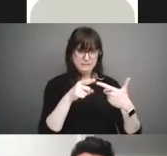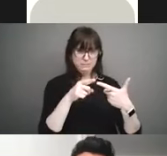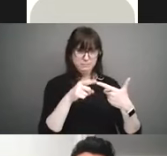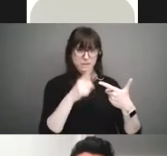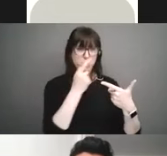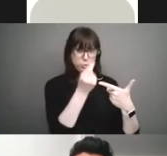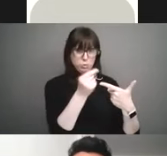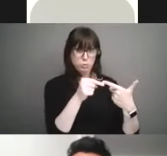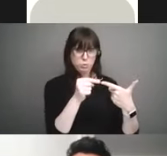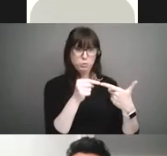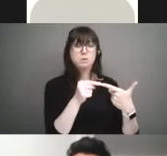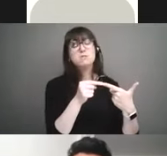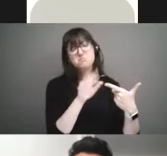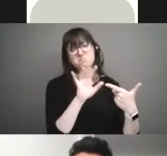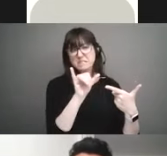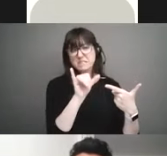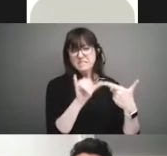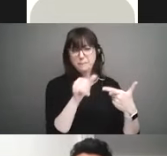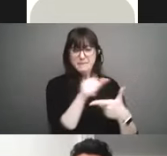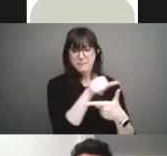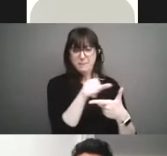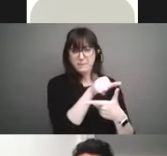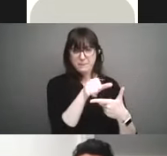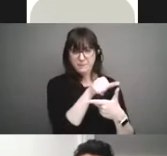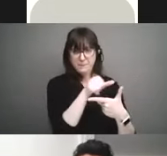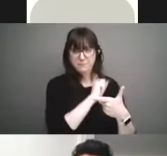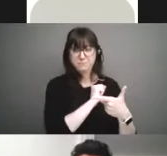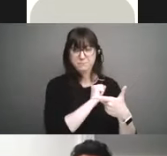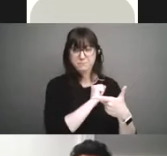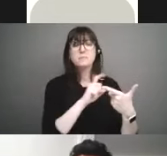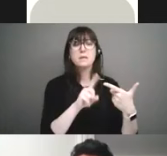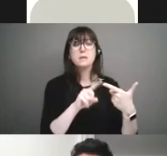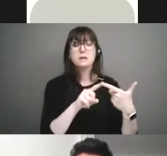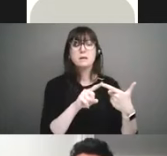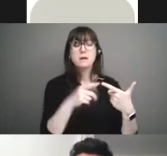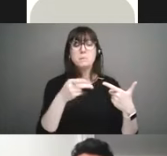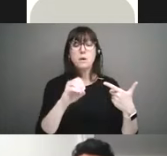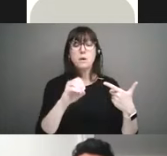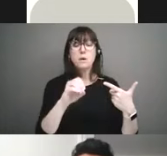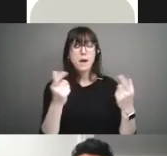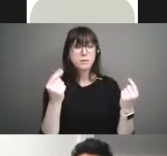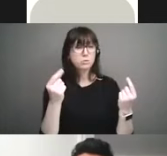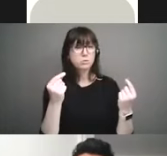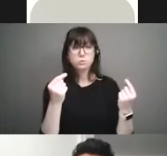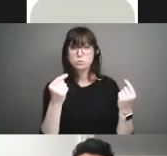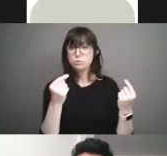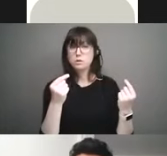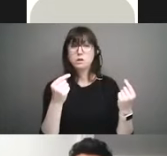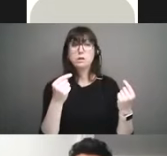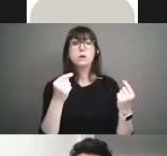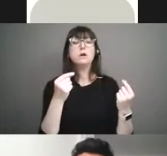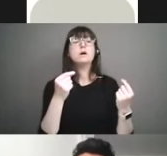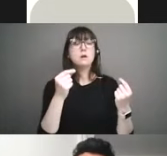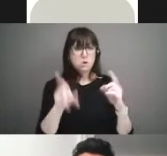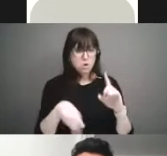the similar lines as the first one, which is that an attorney should cease to act as soon as their powers are